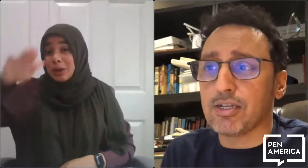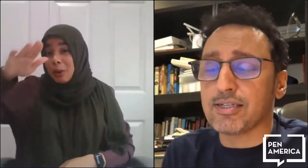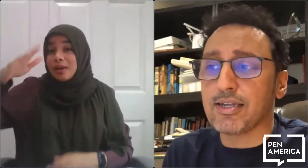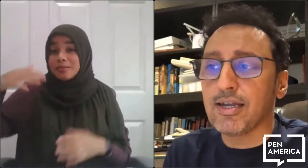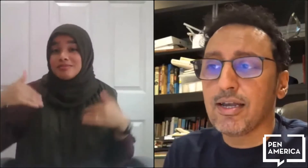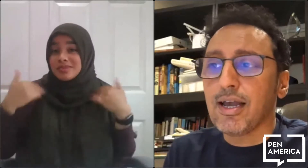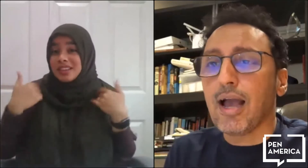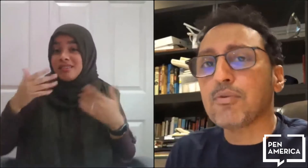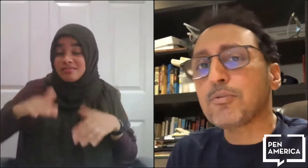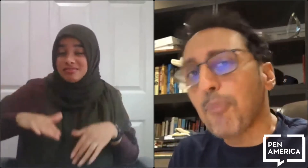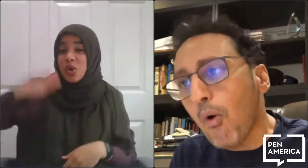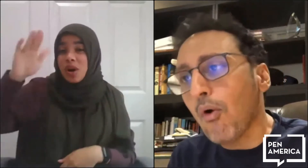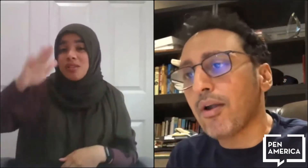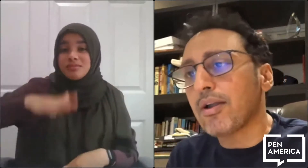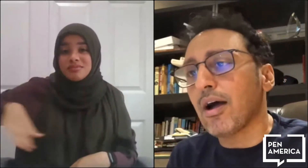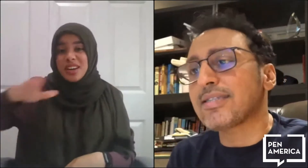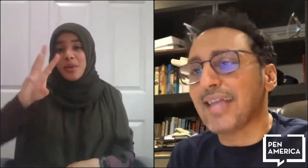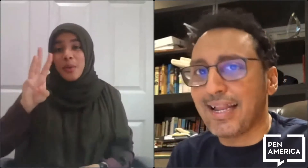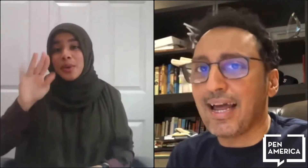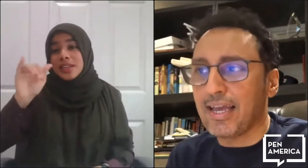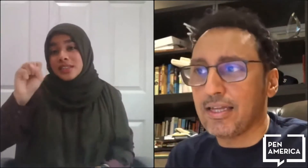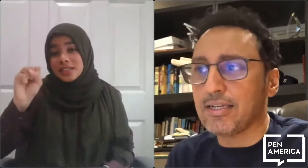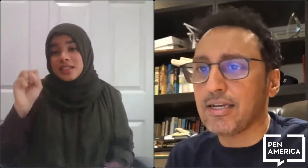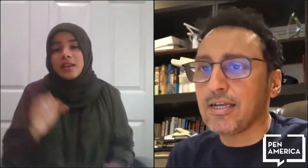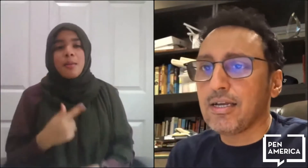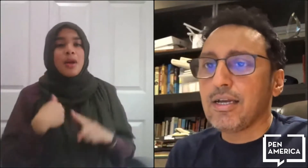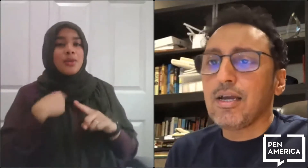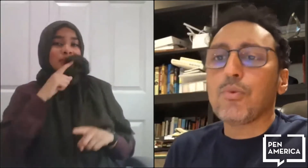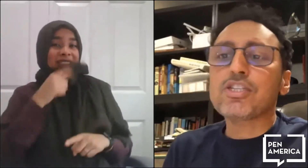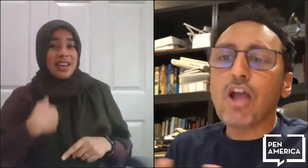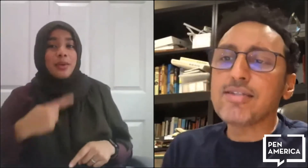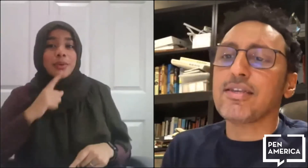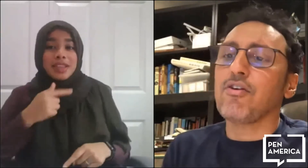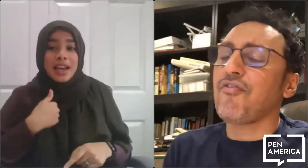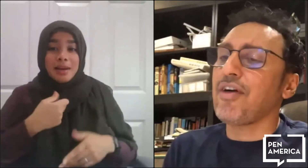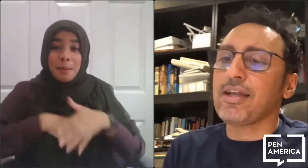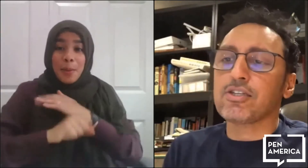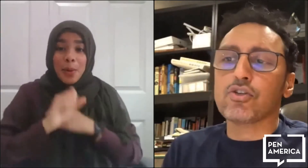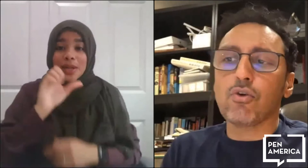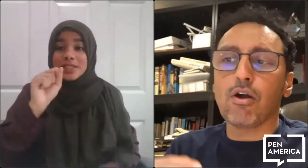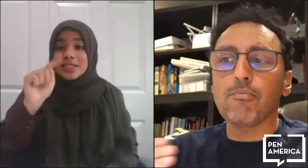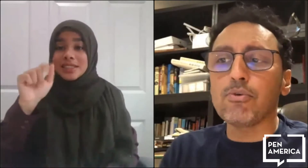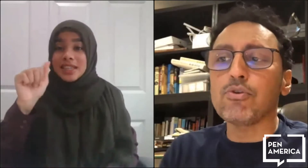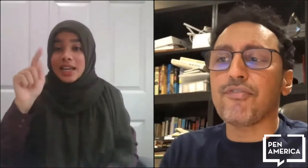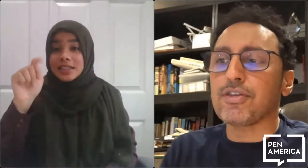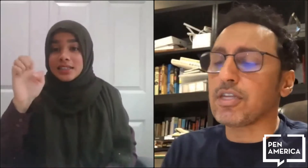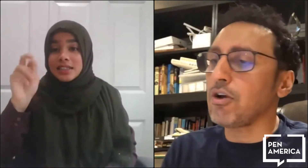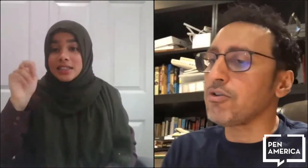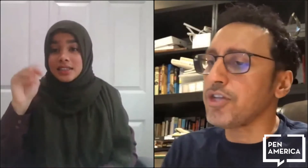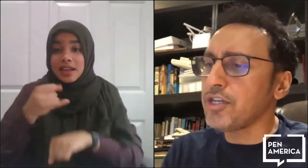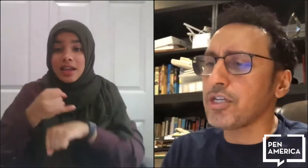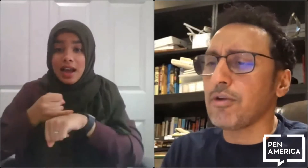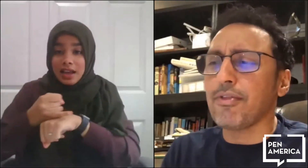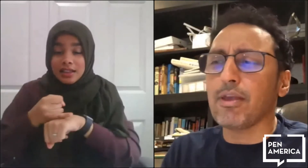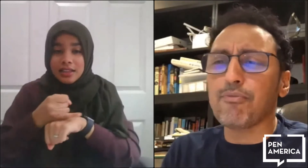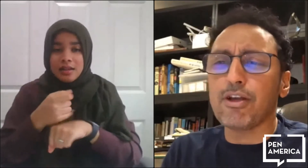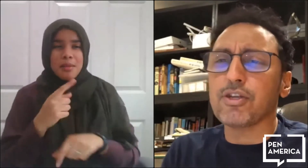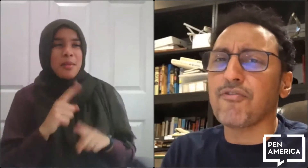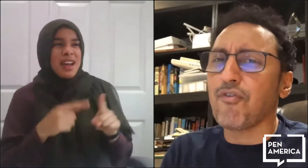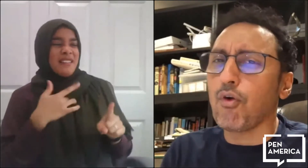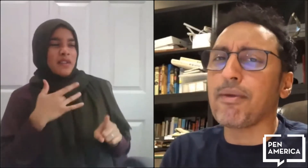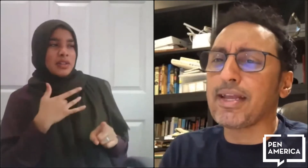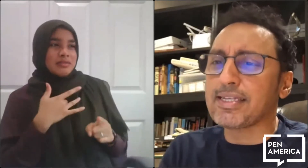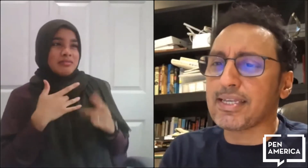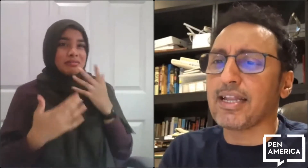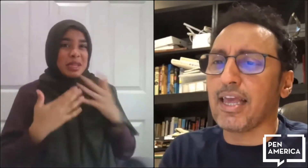in Wisconsin, I was born on Staten Island. Wisconsin, though, felt like a stronger move in this negotiation around the